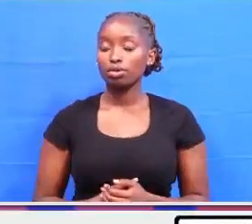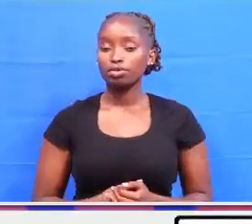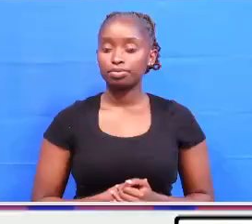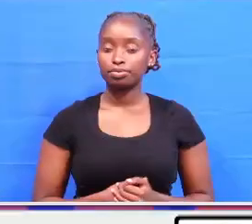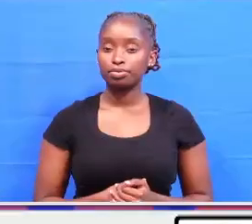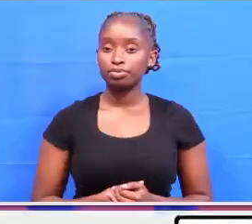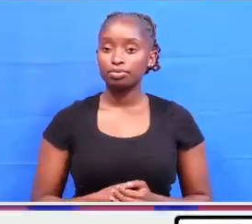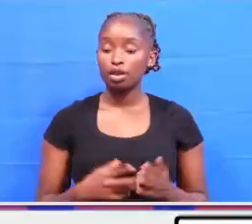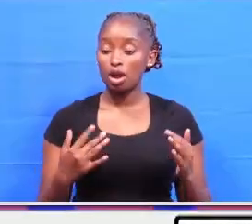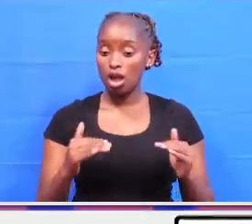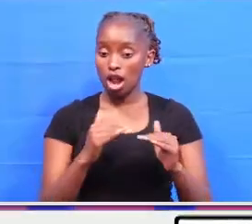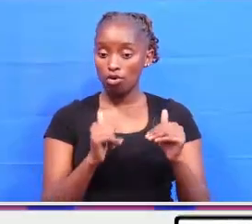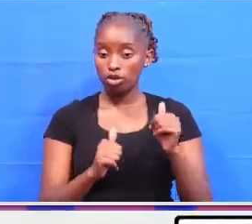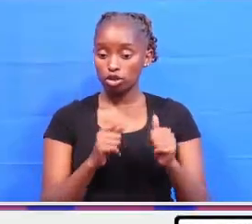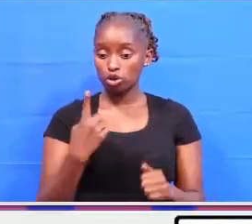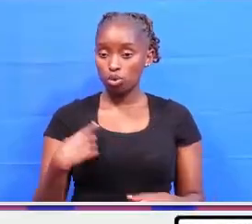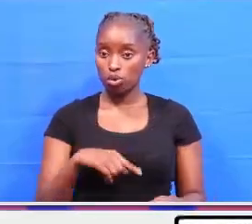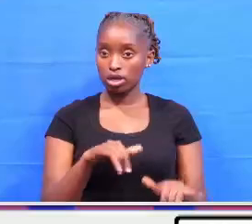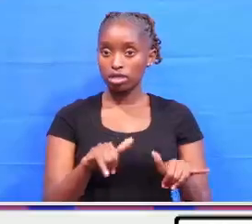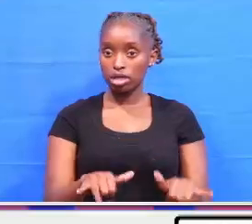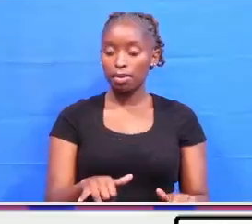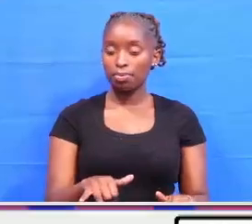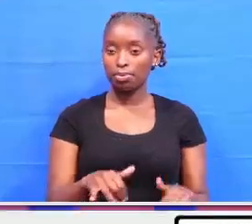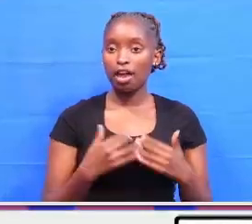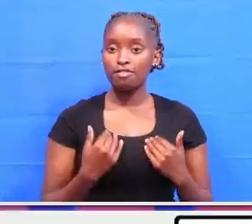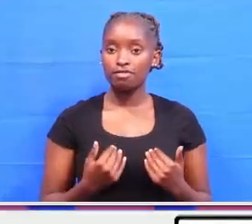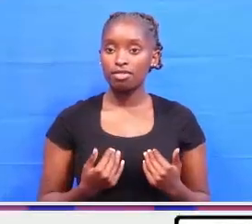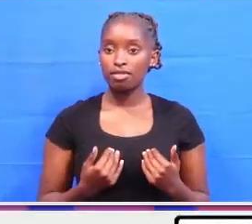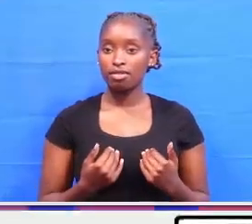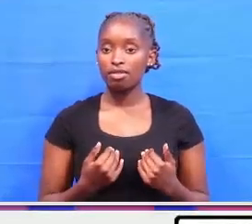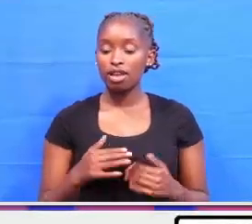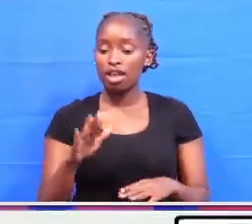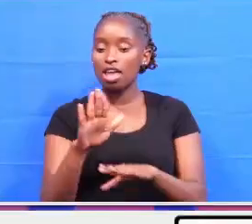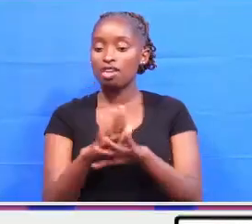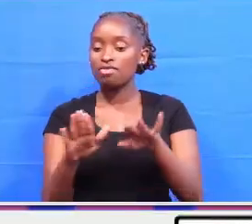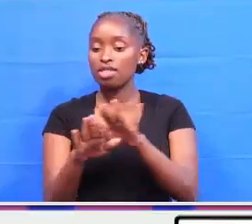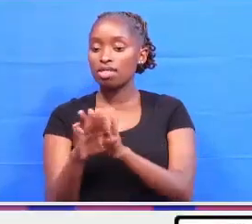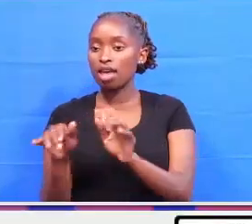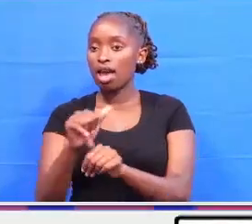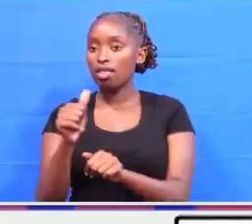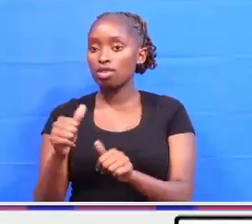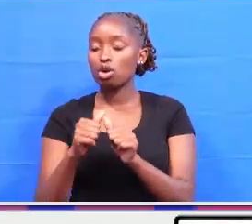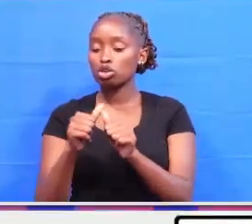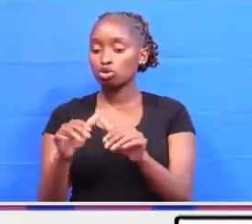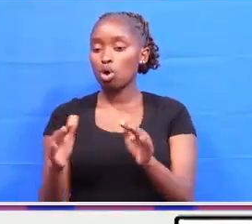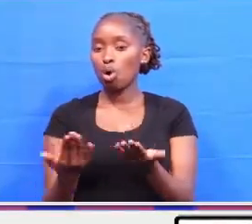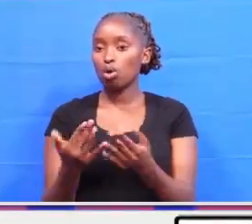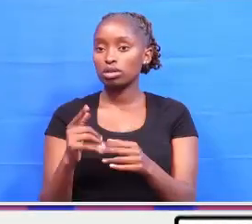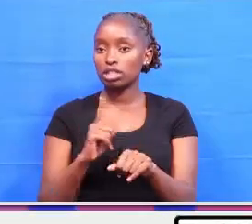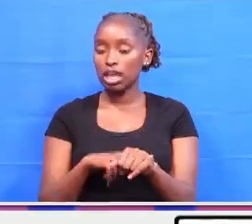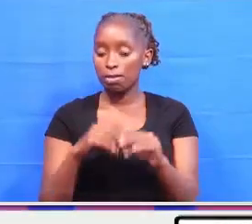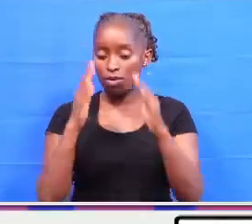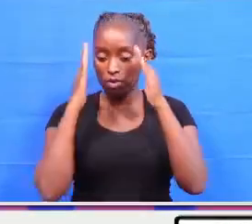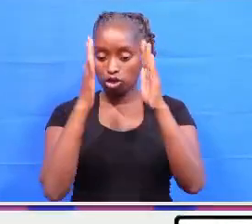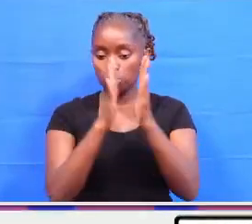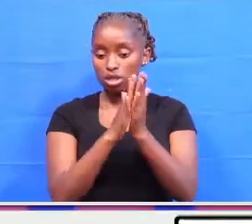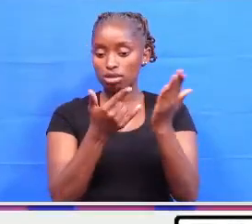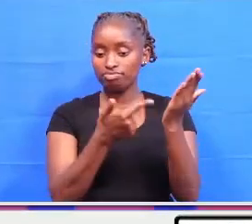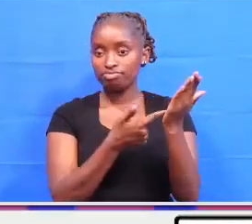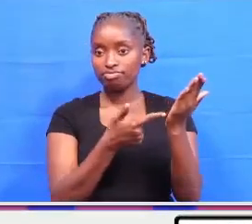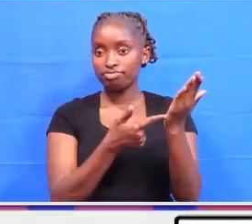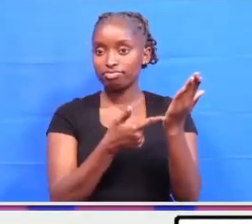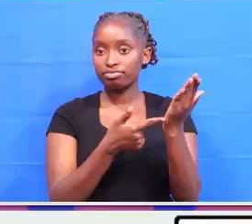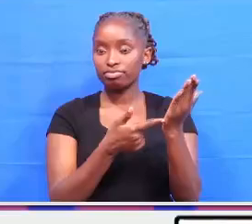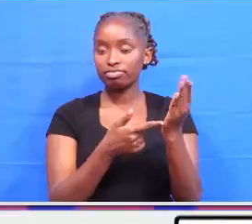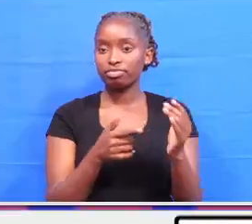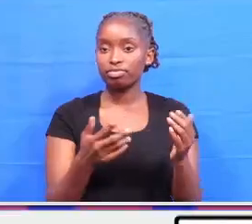at the level where we are at, how the everything else is growing in terms of technology, we can't do without the mobile platforms.